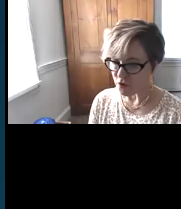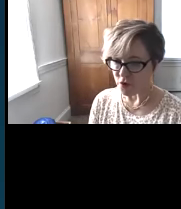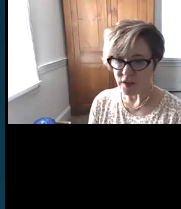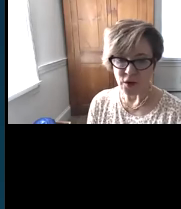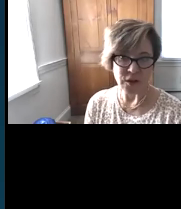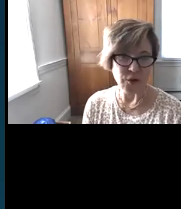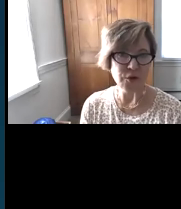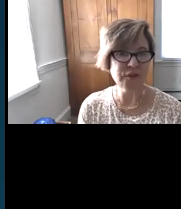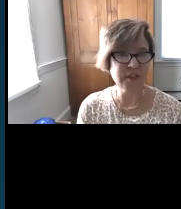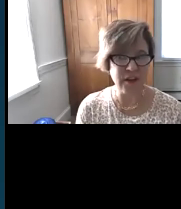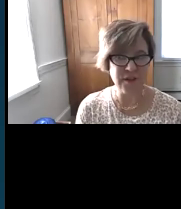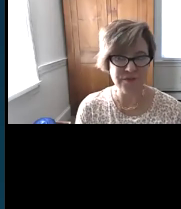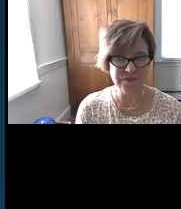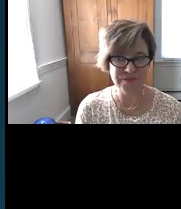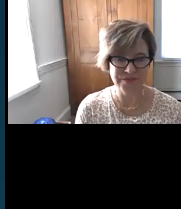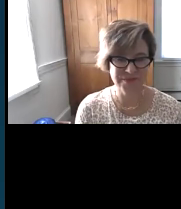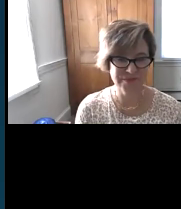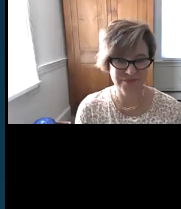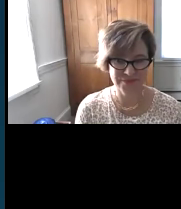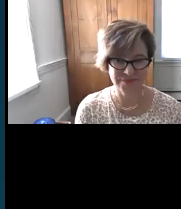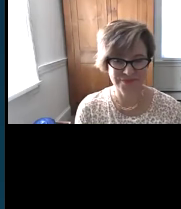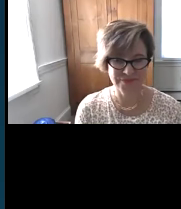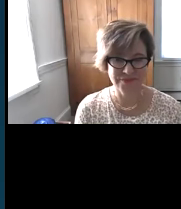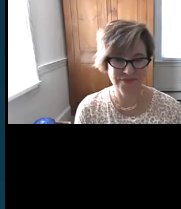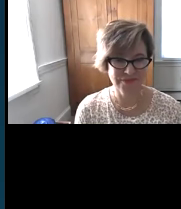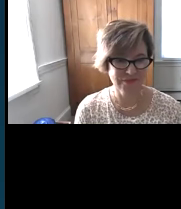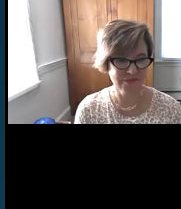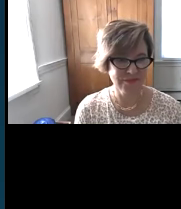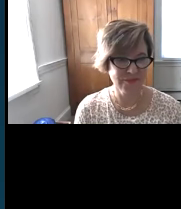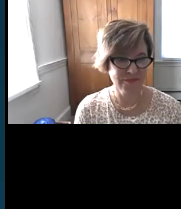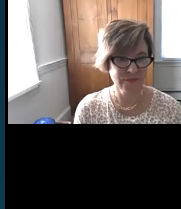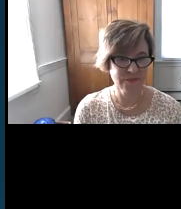get started and I'll introduce Don.